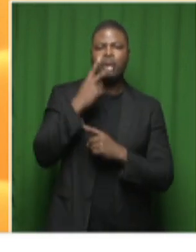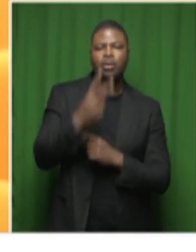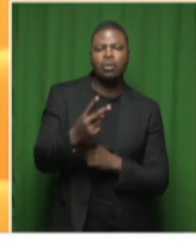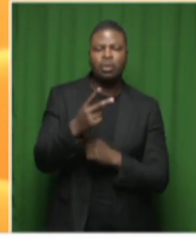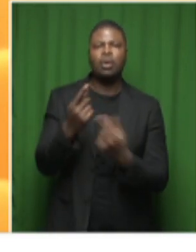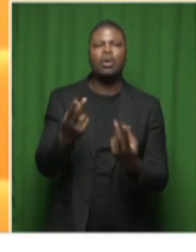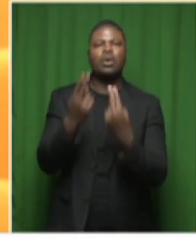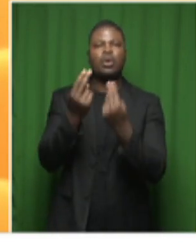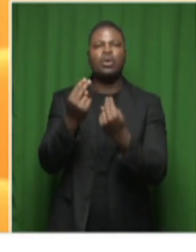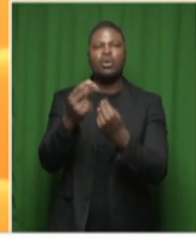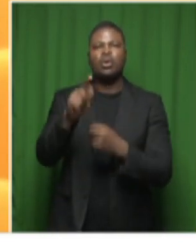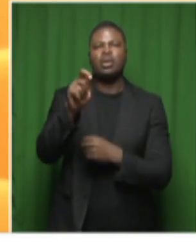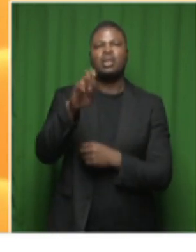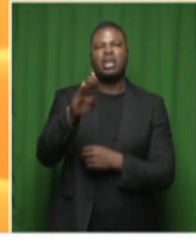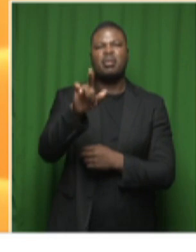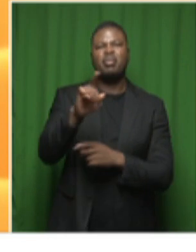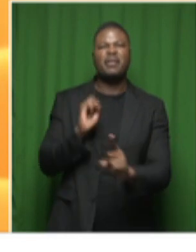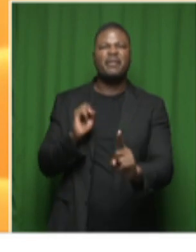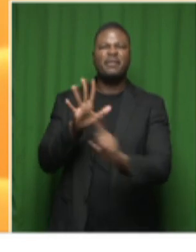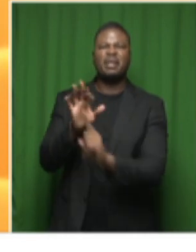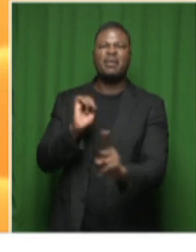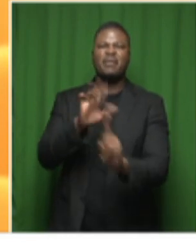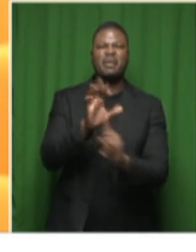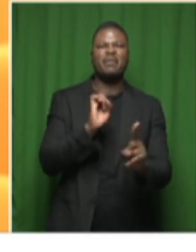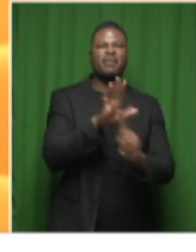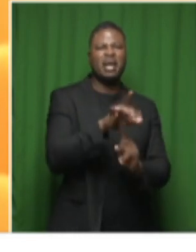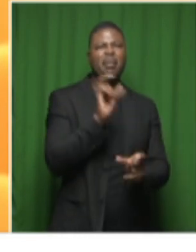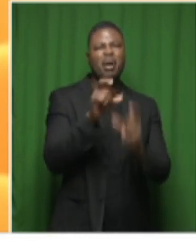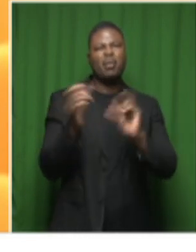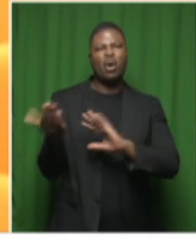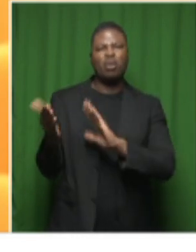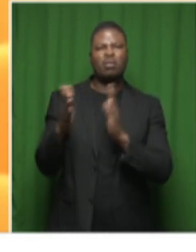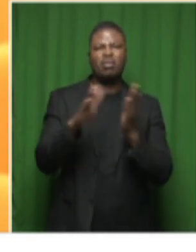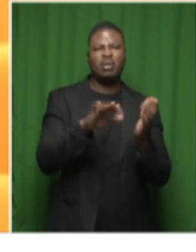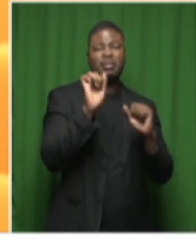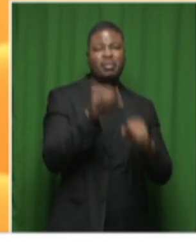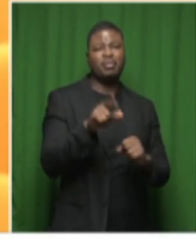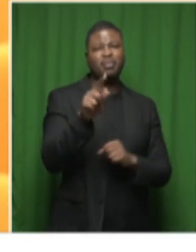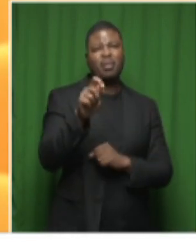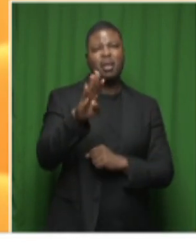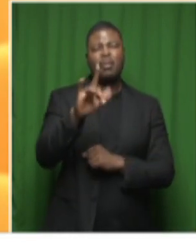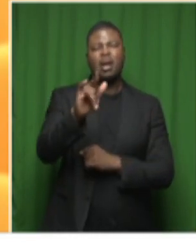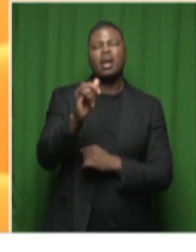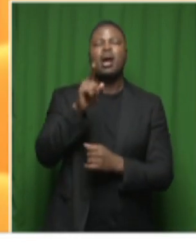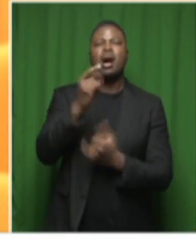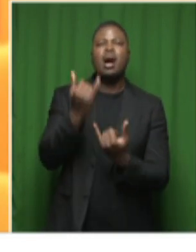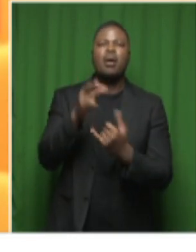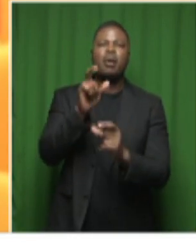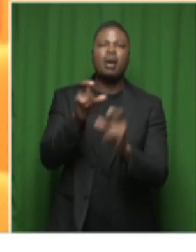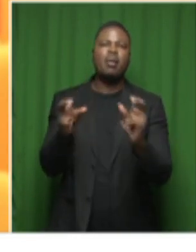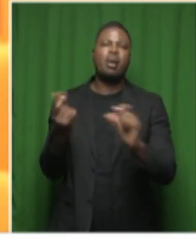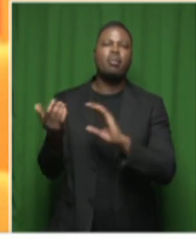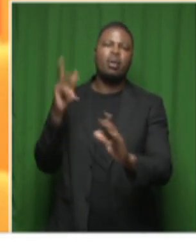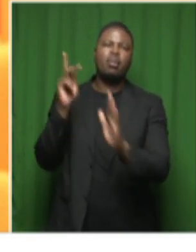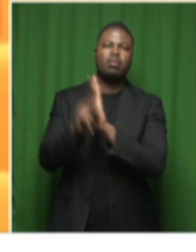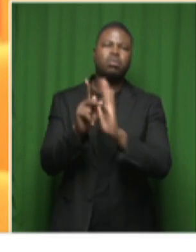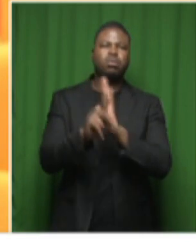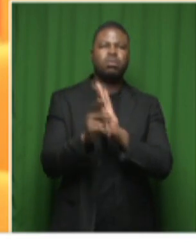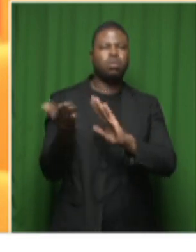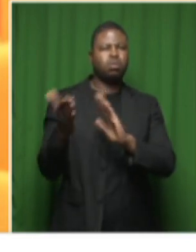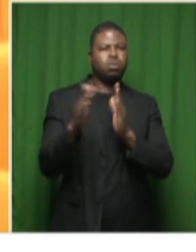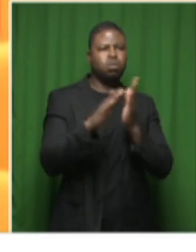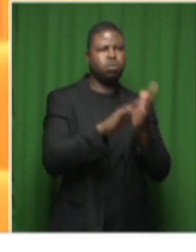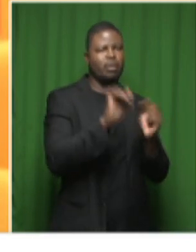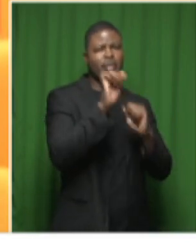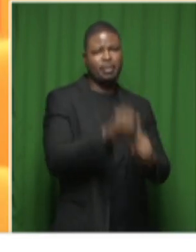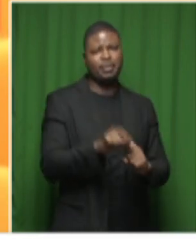new TB TB deaths, and that TB remaining the top infectious killer worldwide, and the leading cause